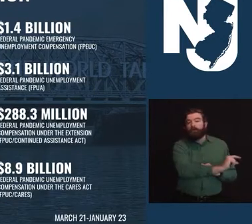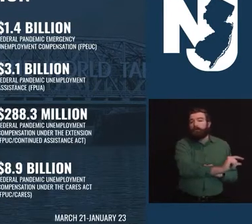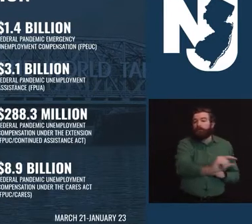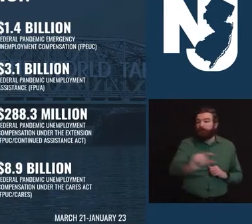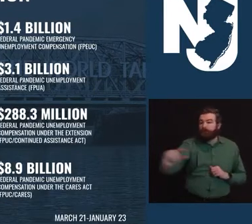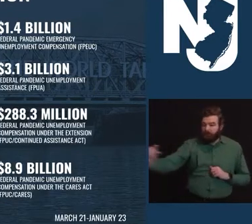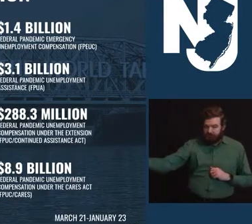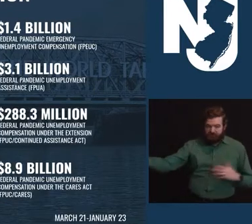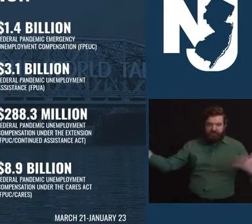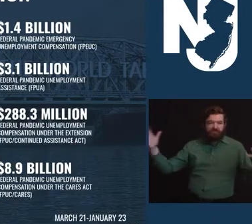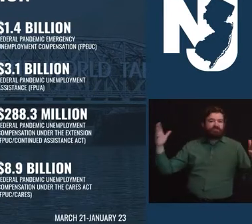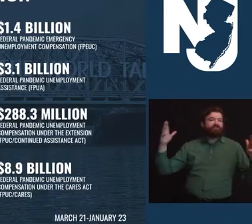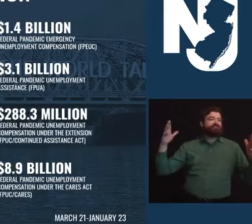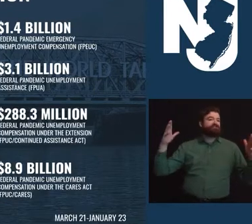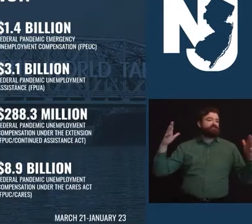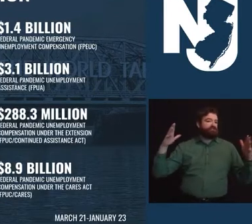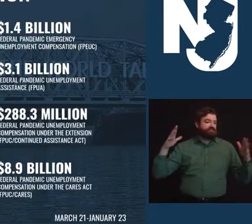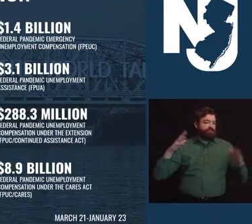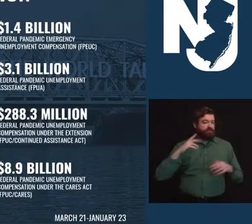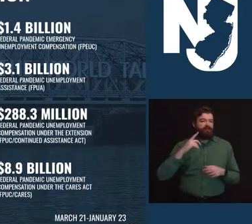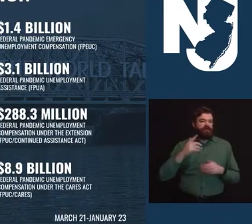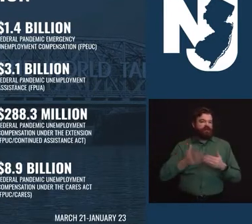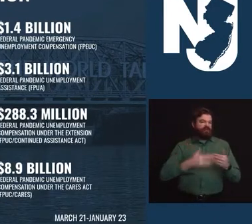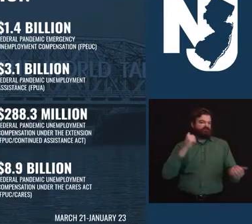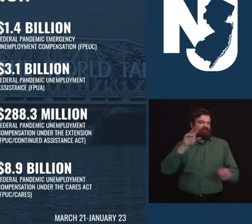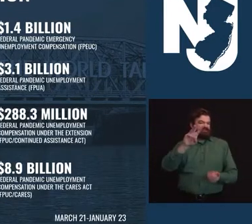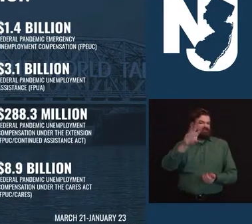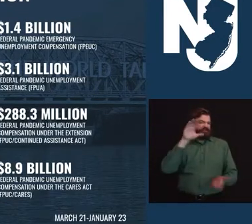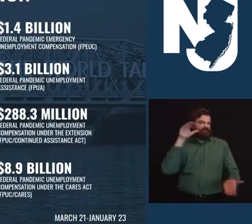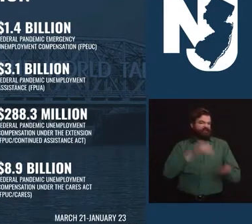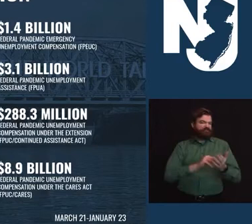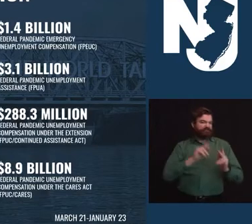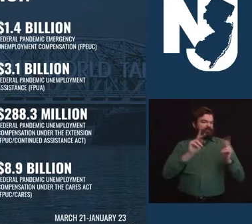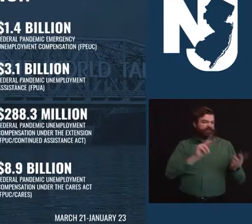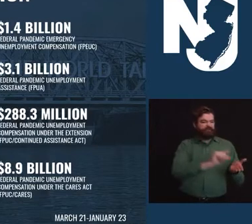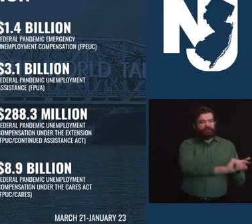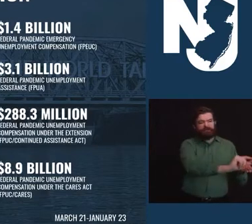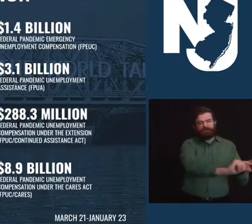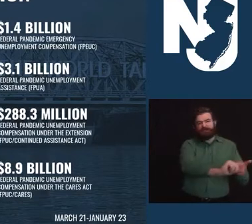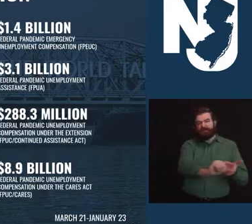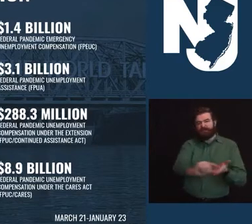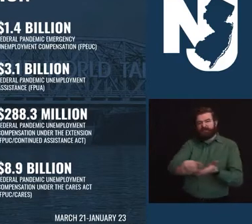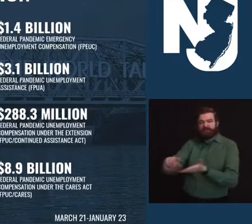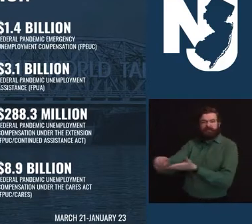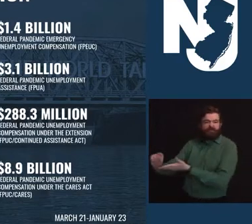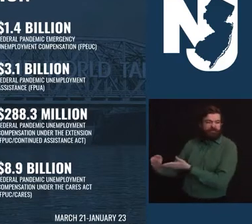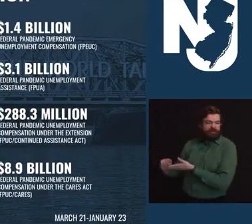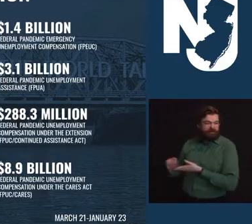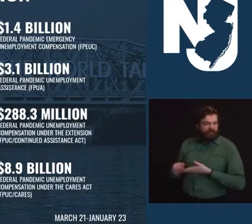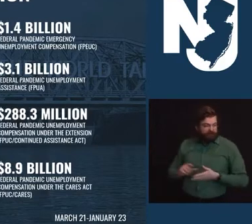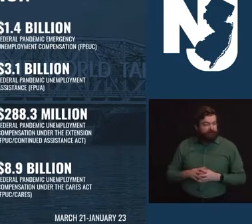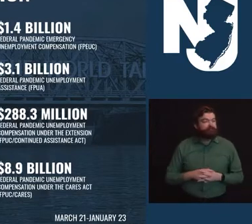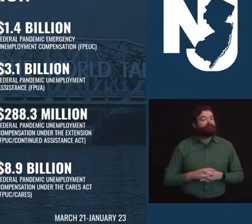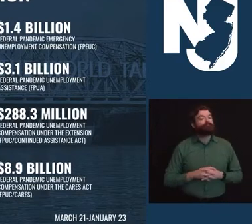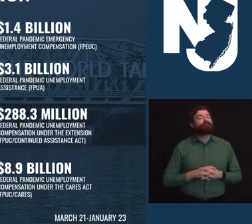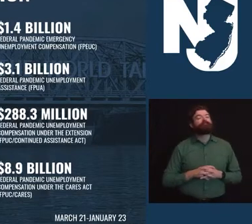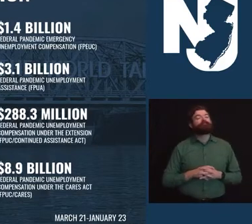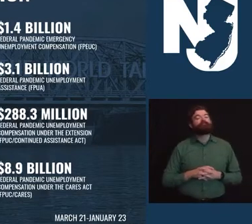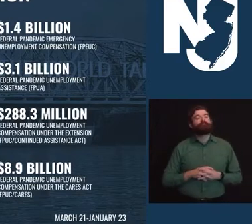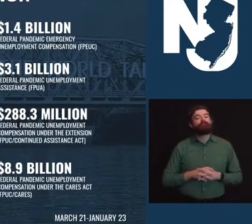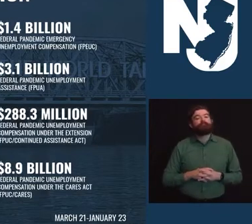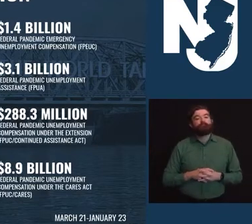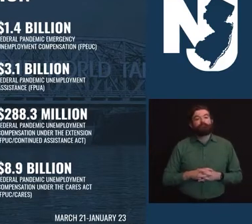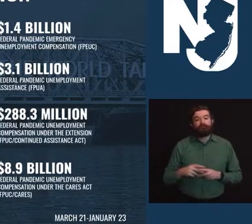nearly 600,000 workers currently receiving unemployment benefits in New Jersey. Overall, since the pandemic hit last